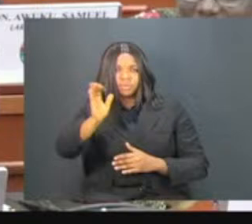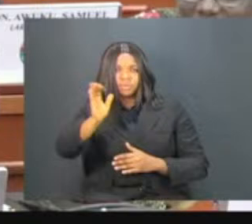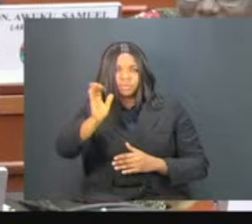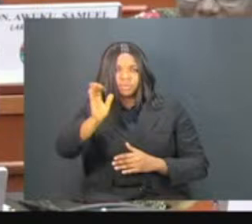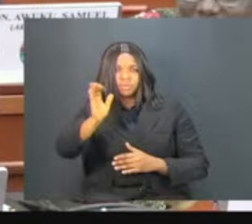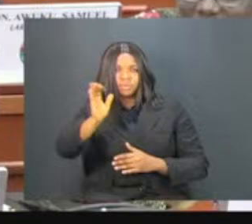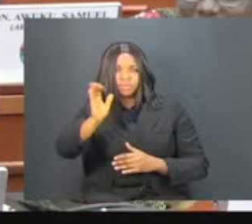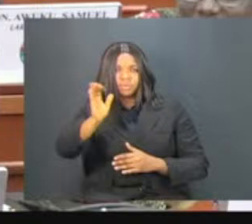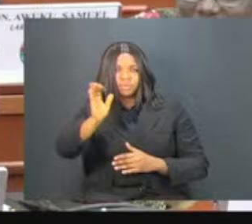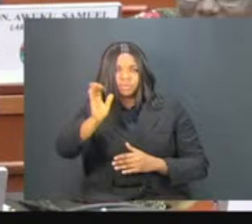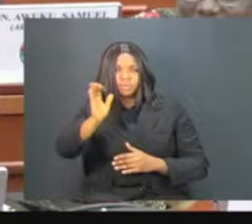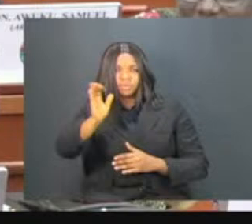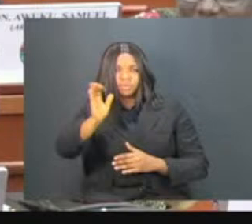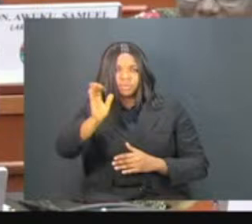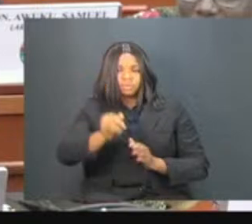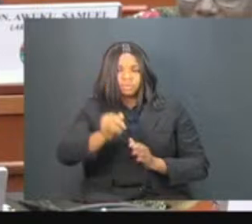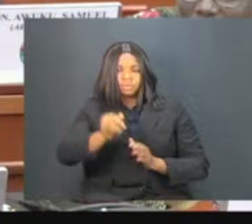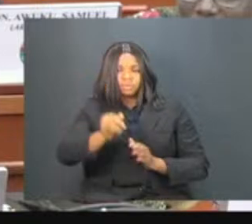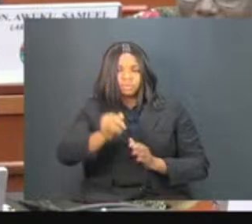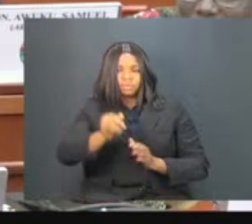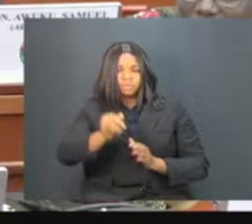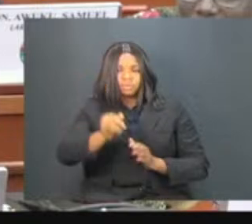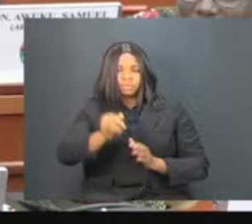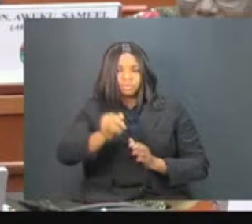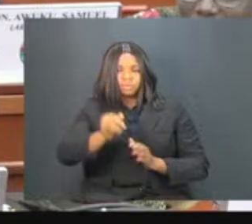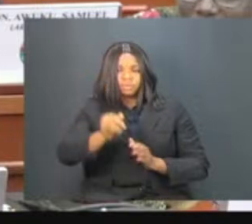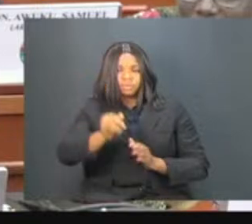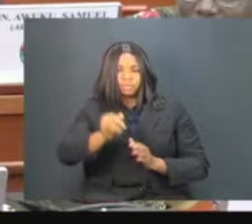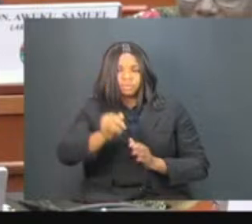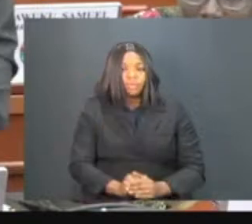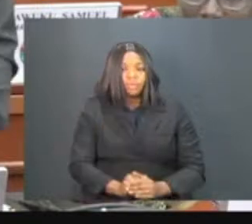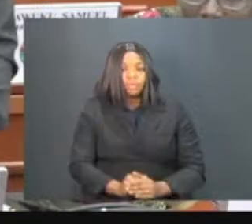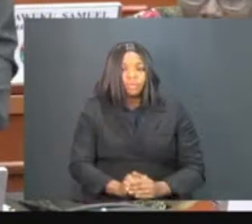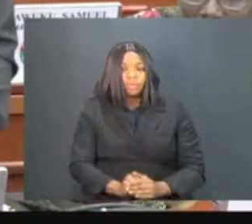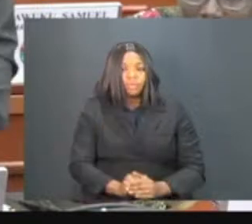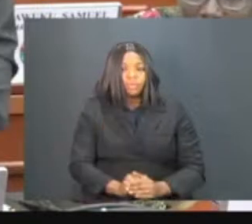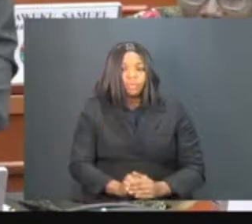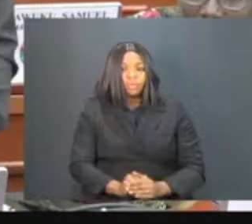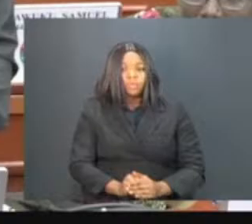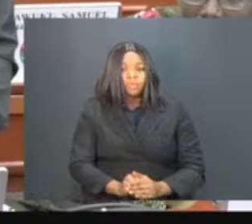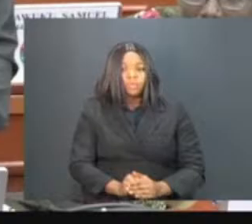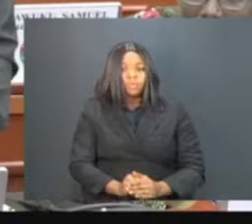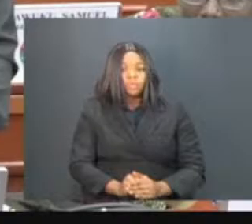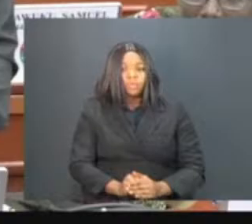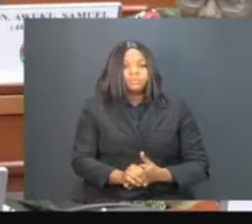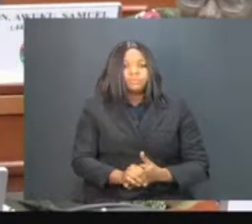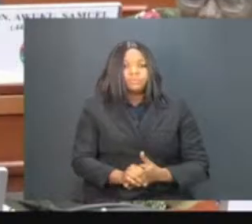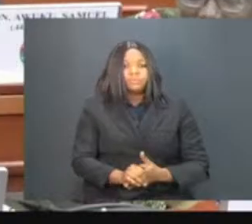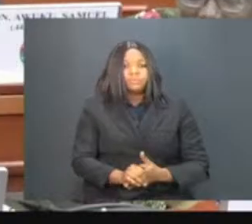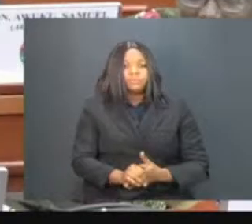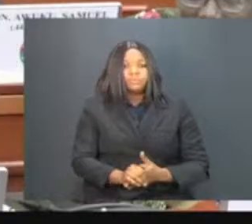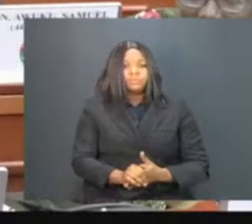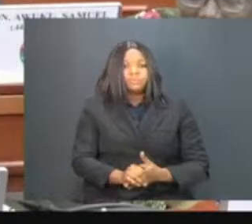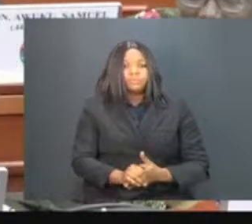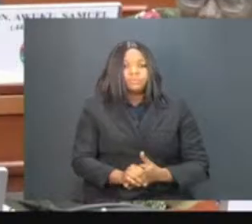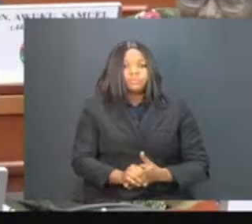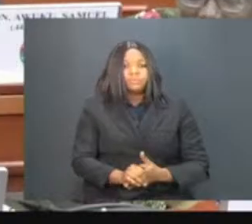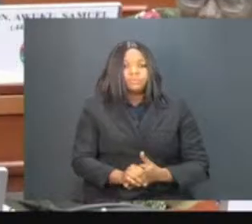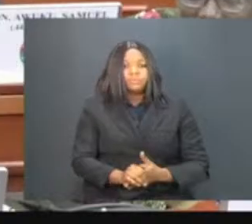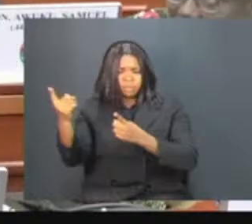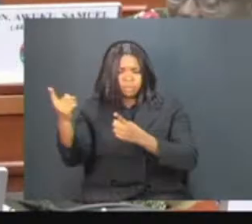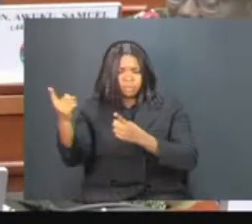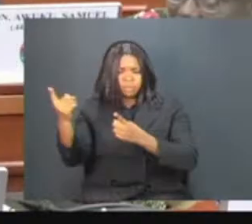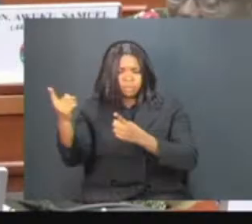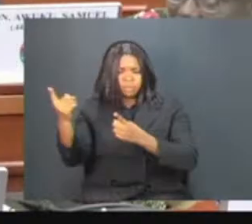admire him a lot. That one I have to put on record. The Honorable Kuzitano, Mr. Speaker. The coordinator came to tell us that